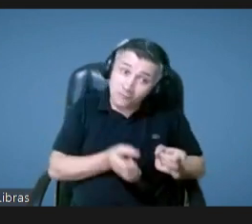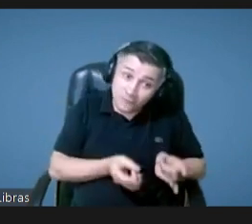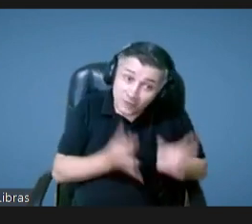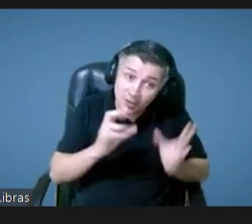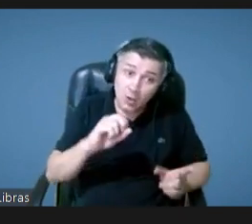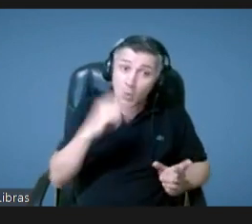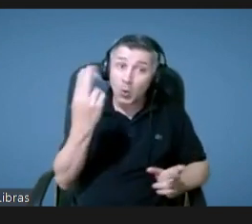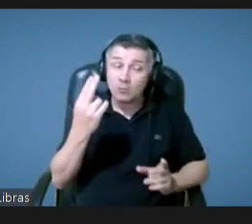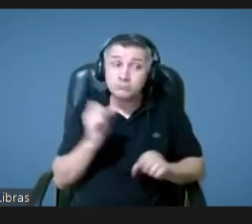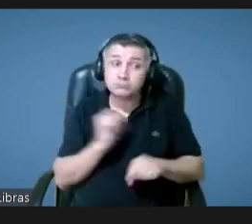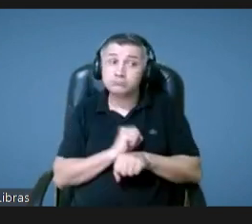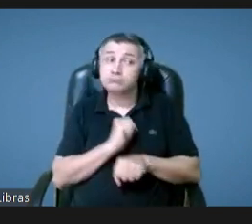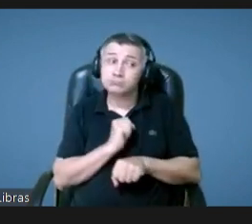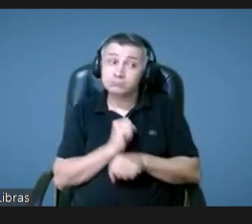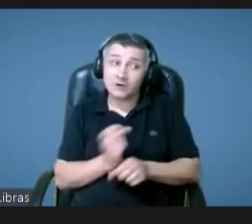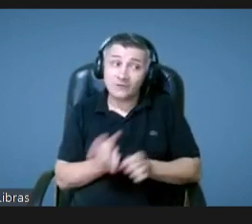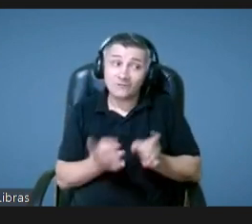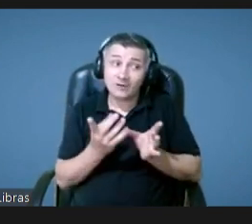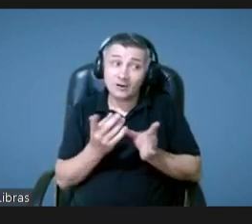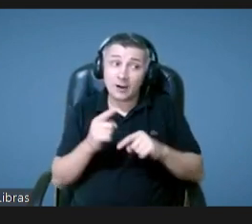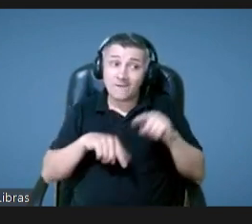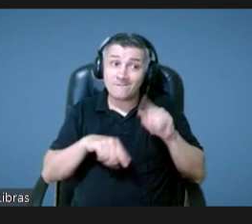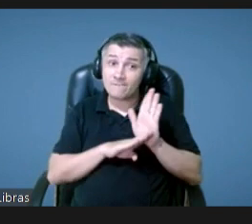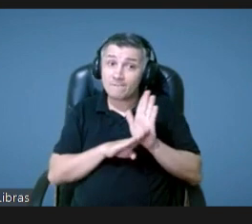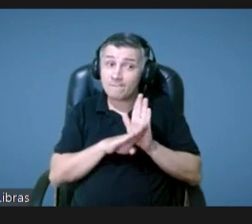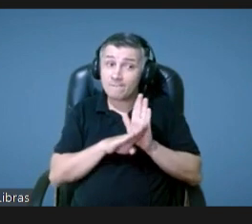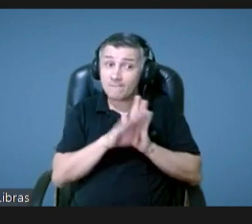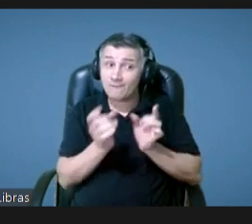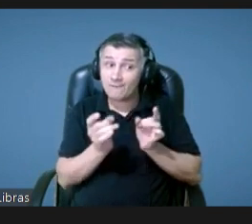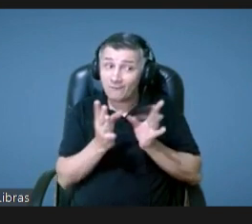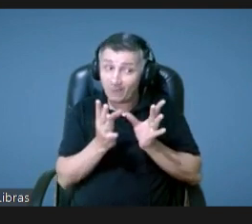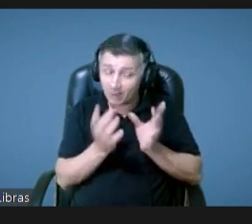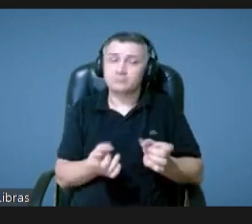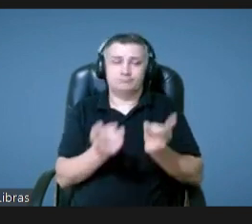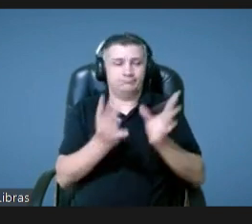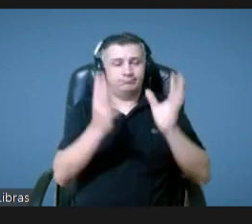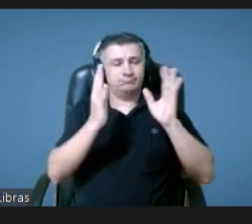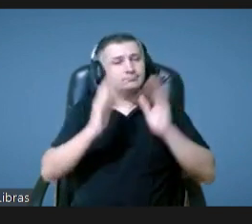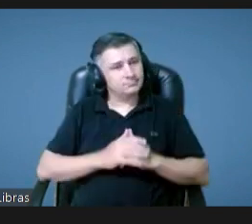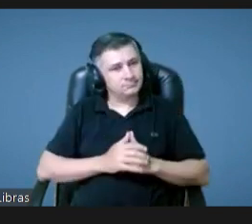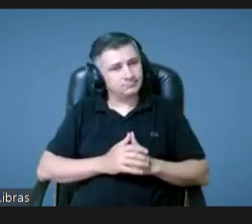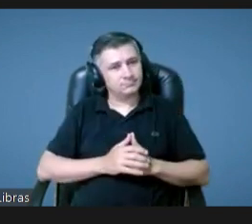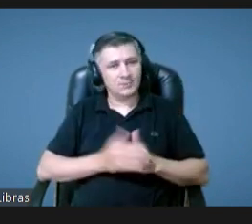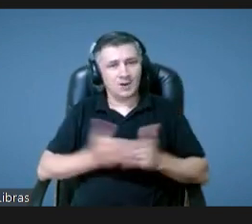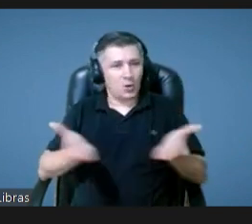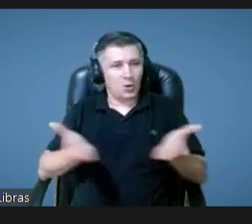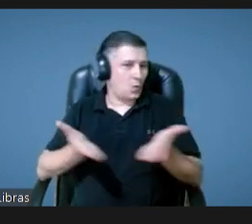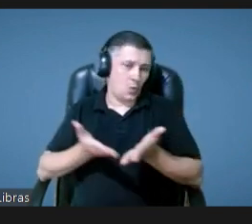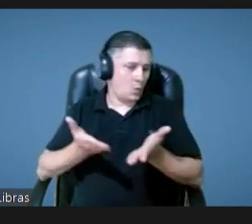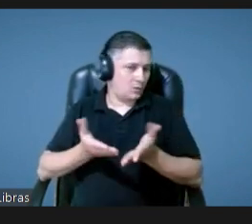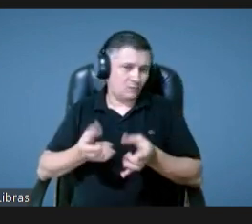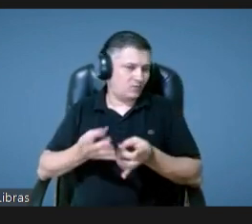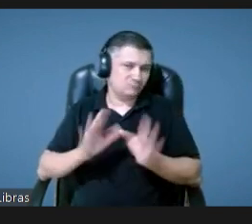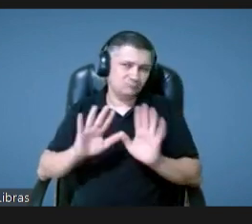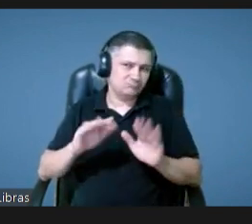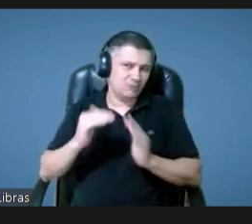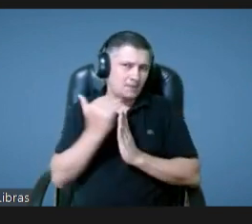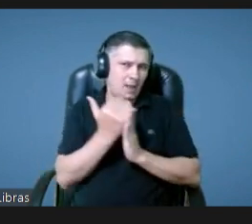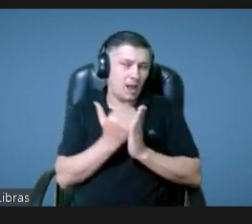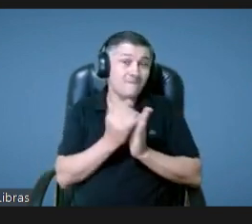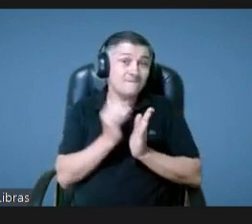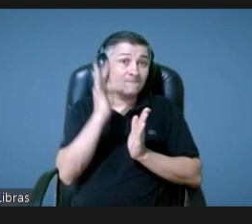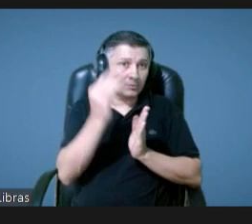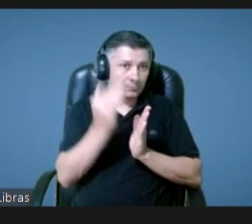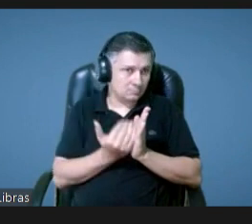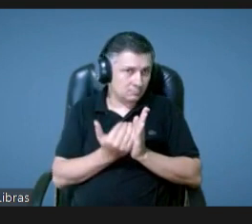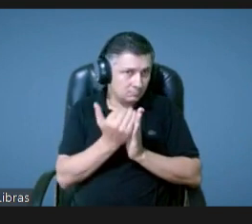also allows us to have the option to sell those units when prices are